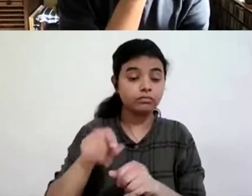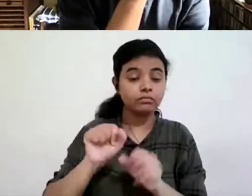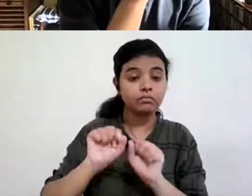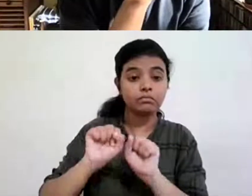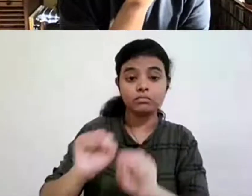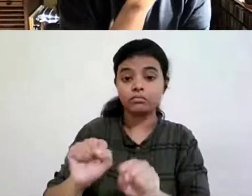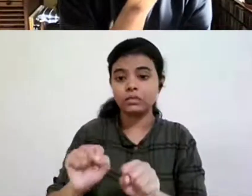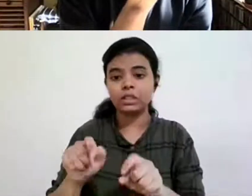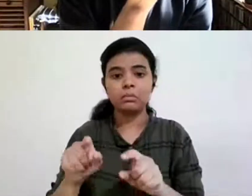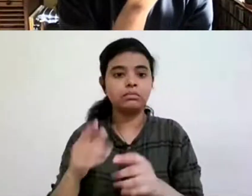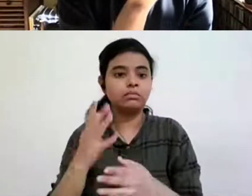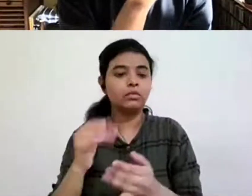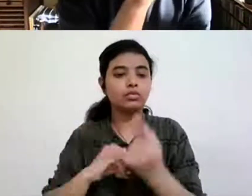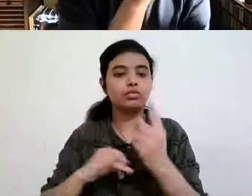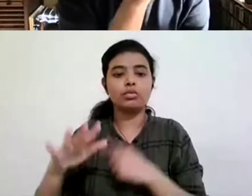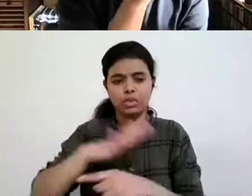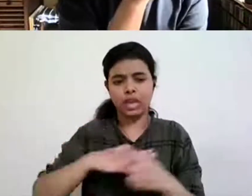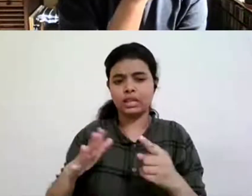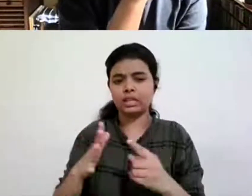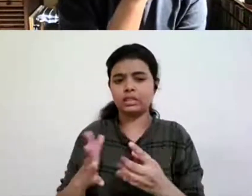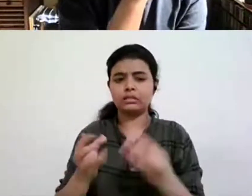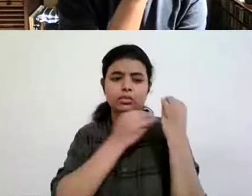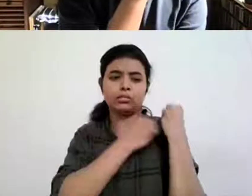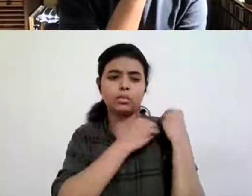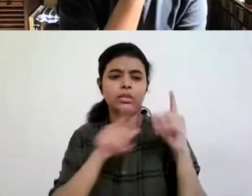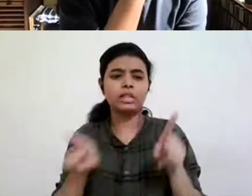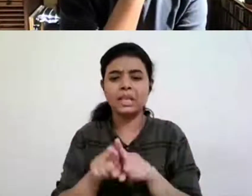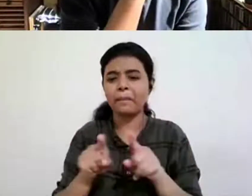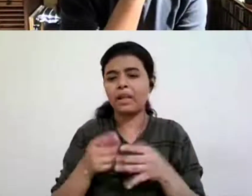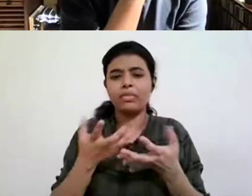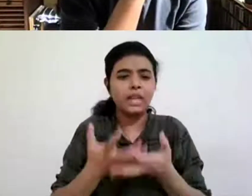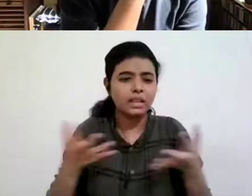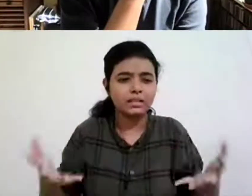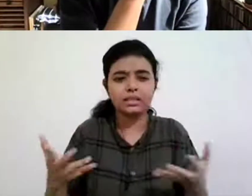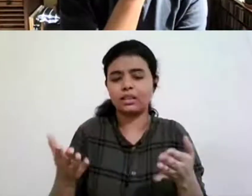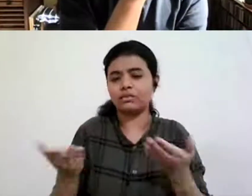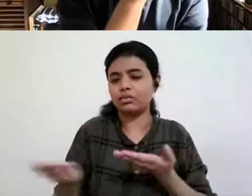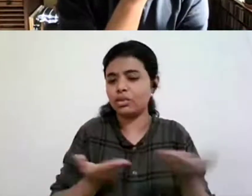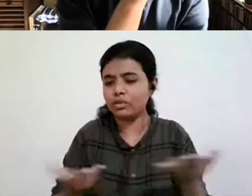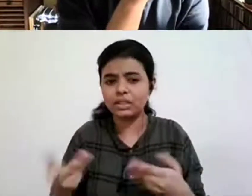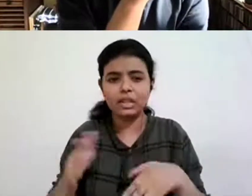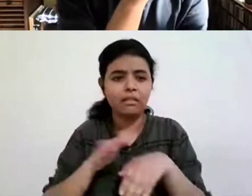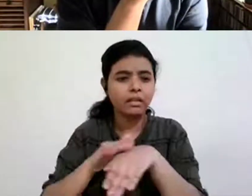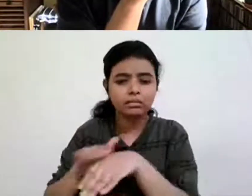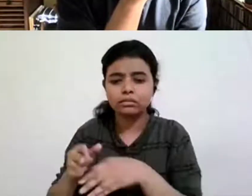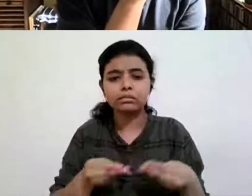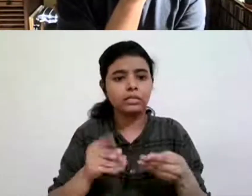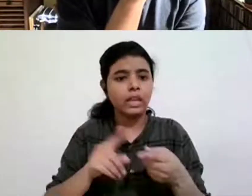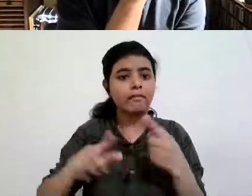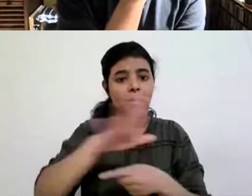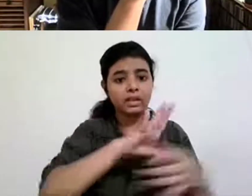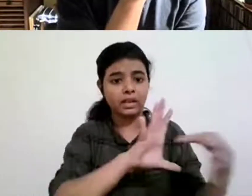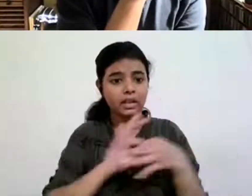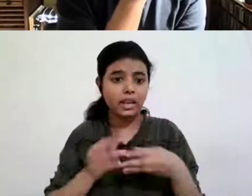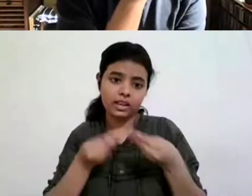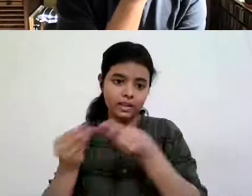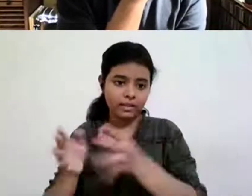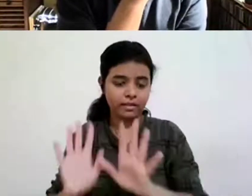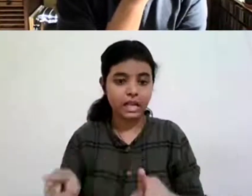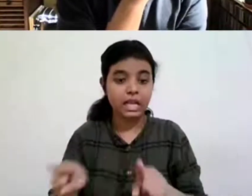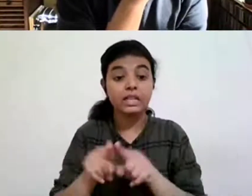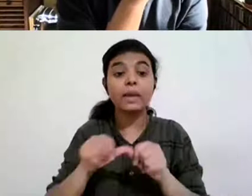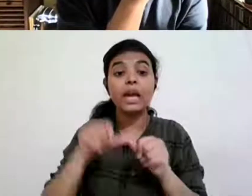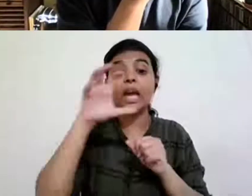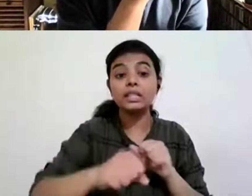on society, of course, as we know, urges using products, facilities, services, and environments based on